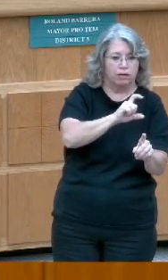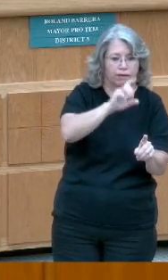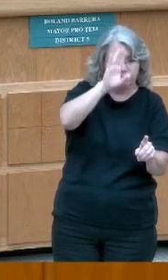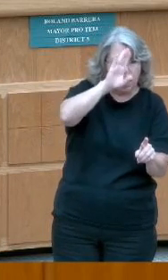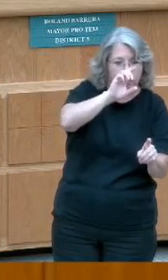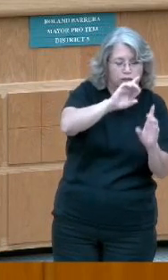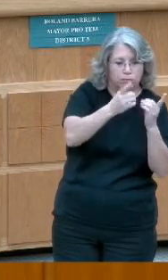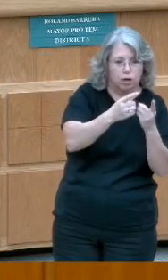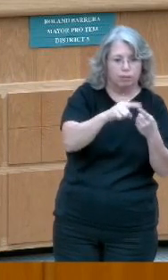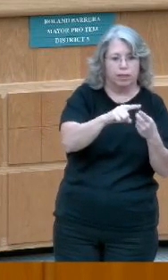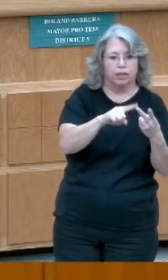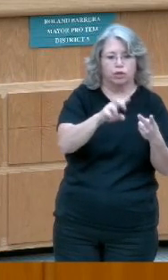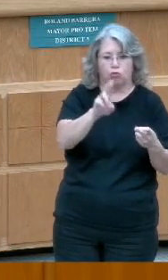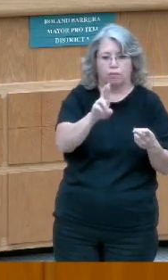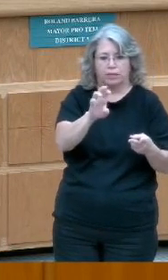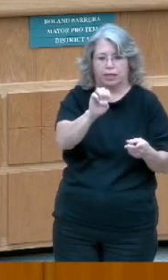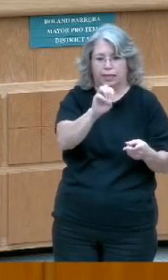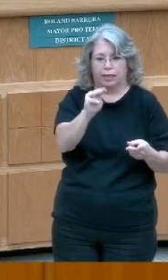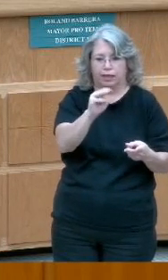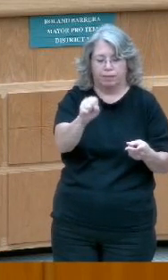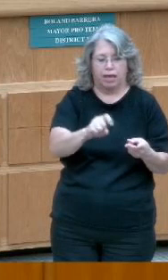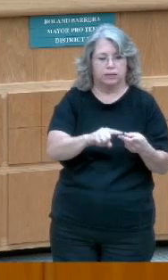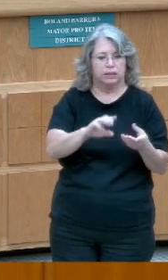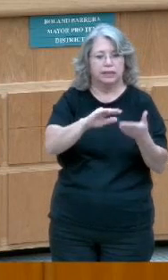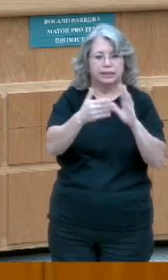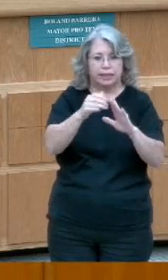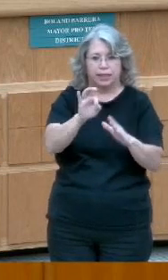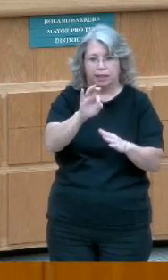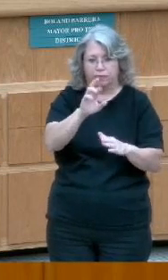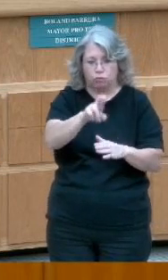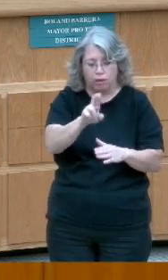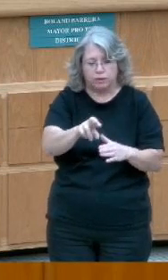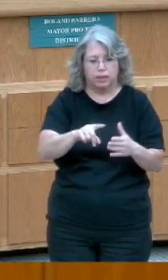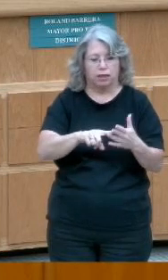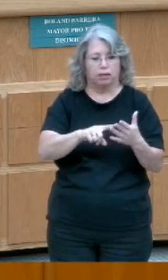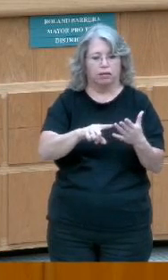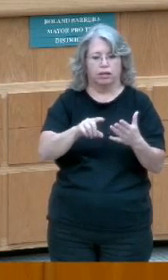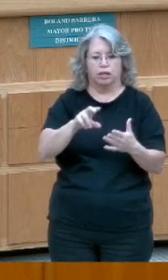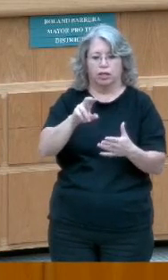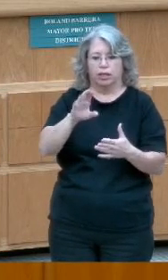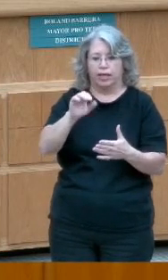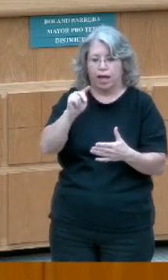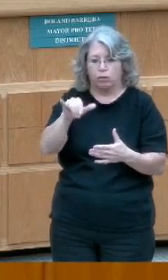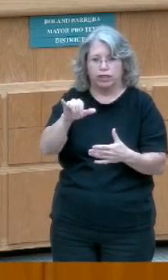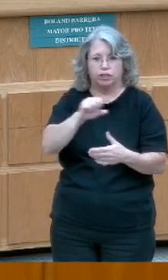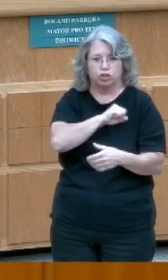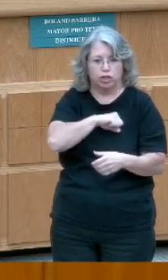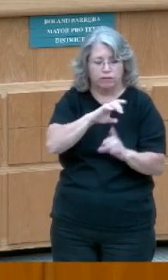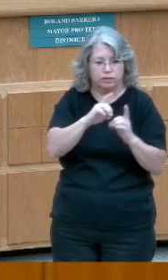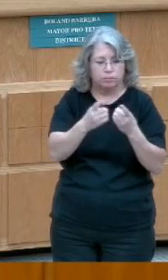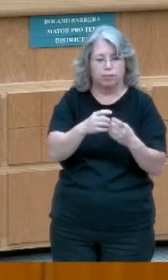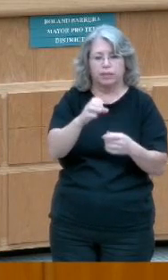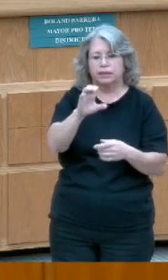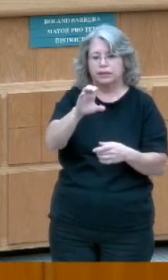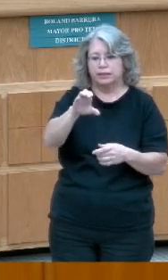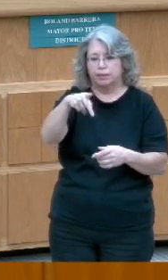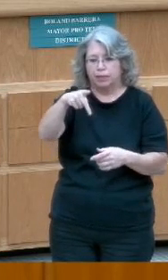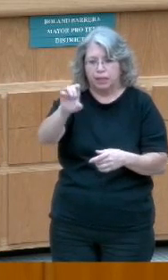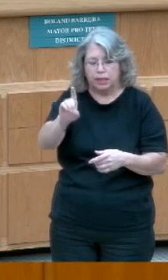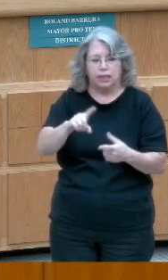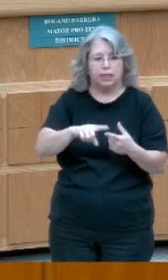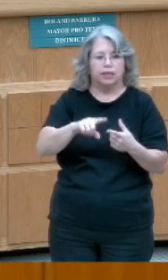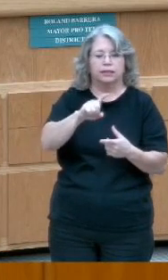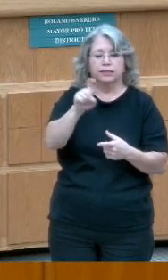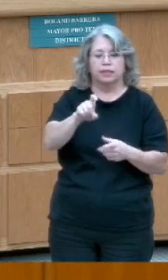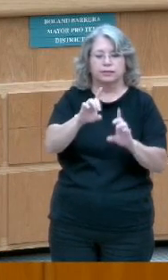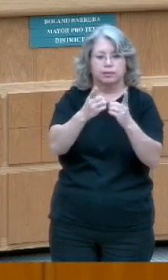EMS, City of Robstown, including the Nueces County Sheriff's Department, CCPD, TDM, and the National